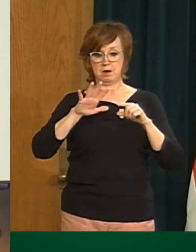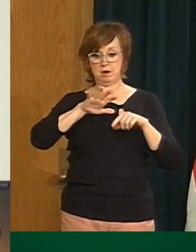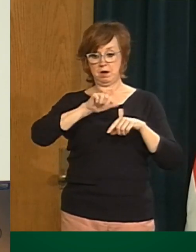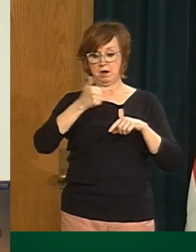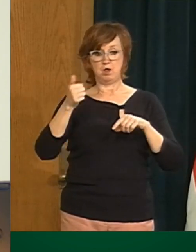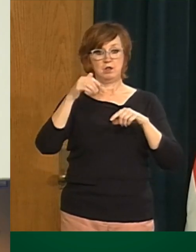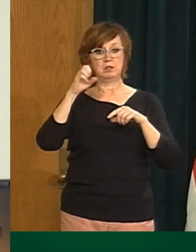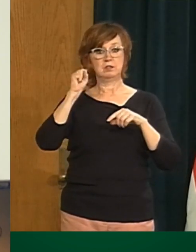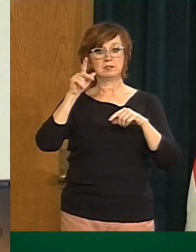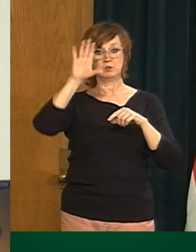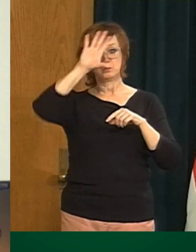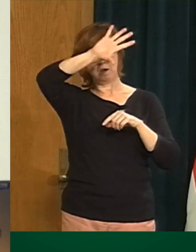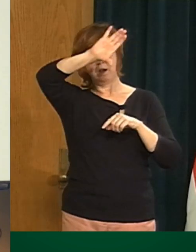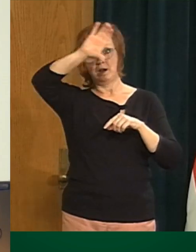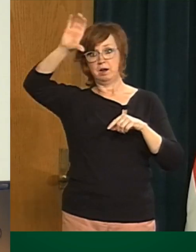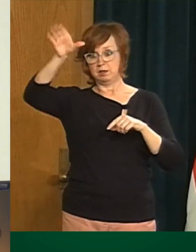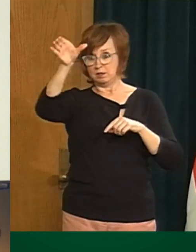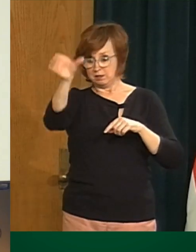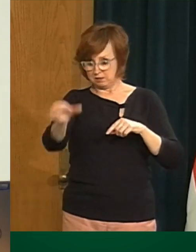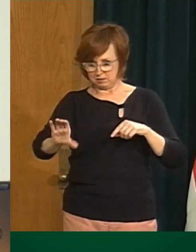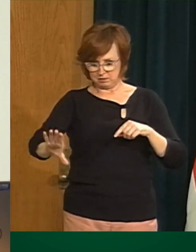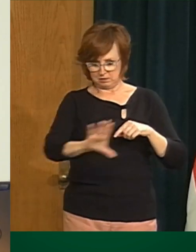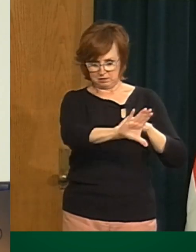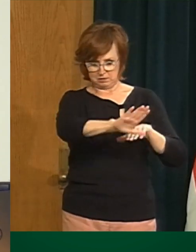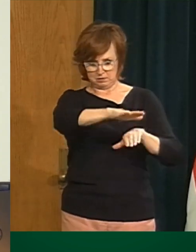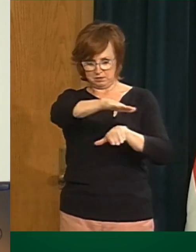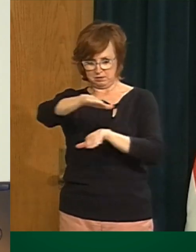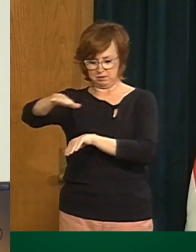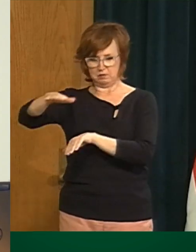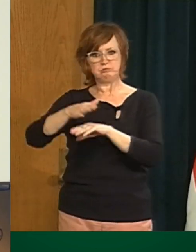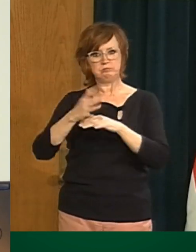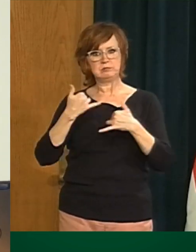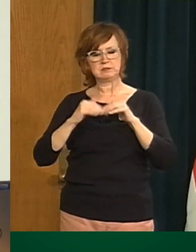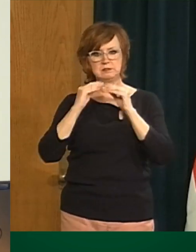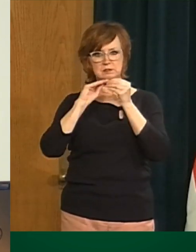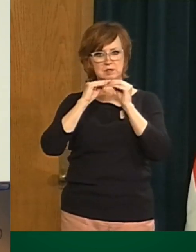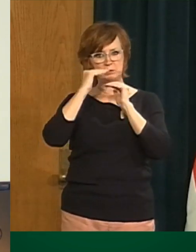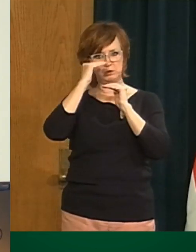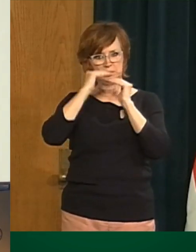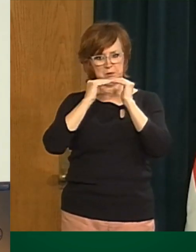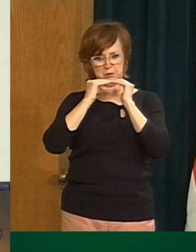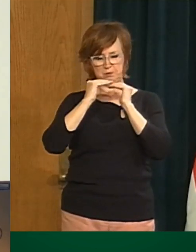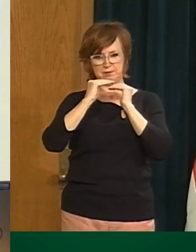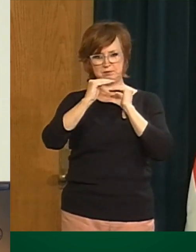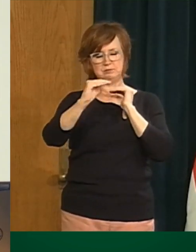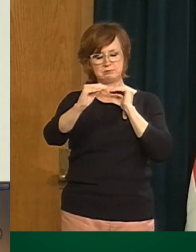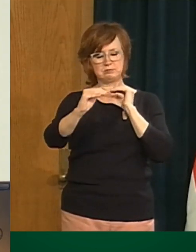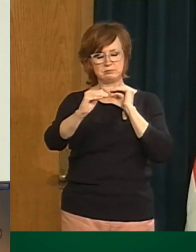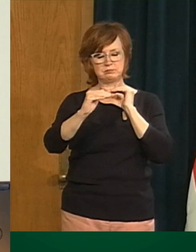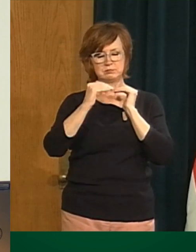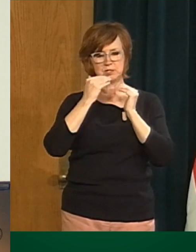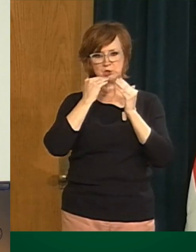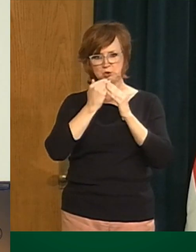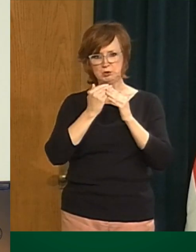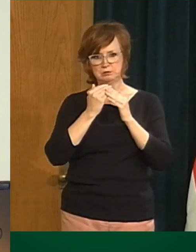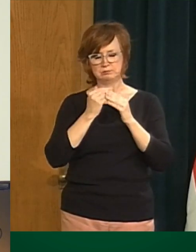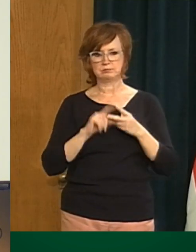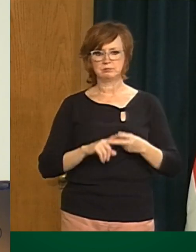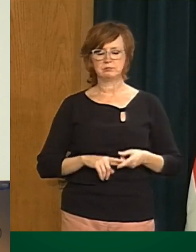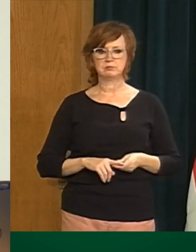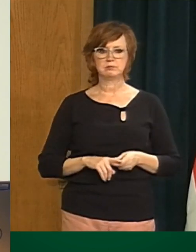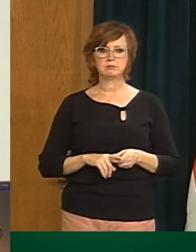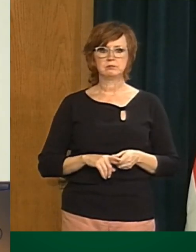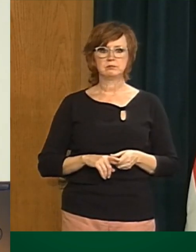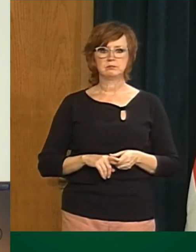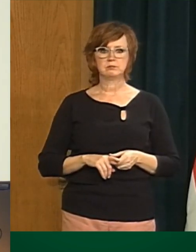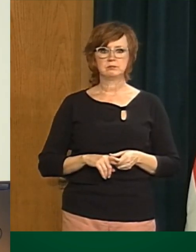why it is important to move ahead with the Reopen Saskatchewan plan. And I also wanted to say that,